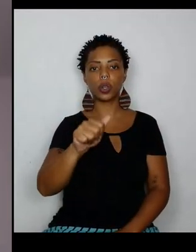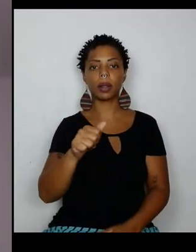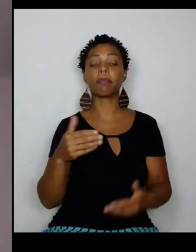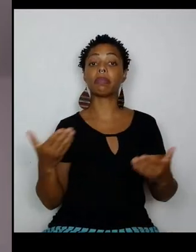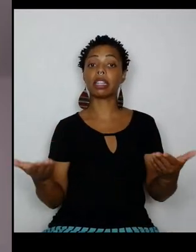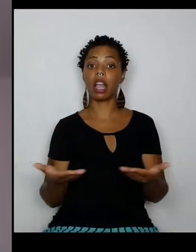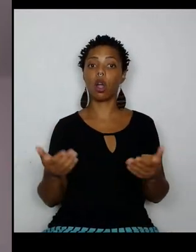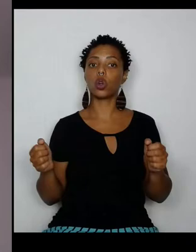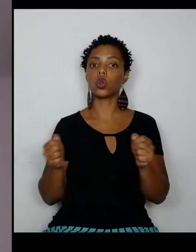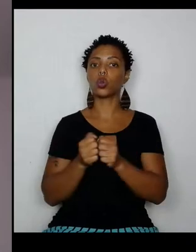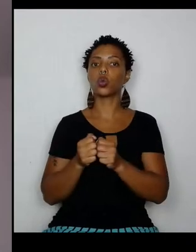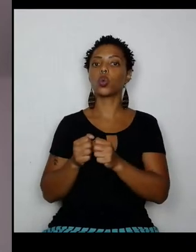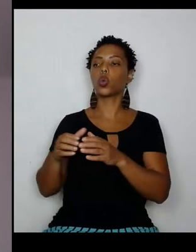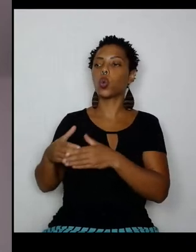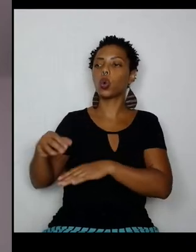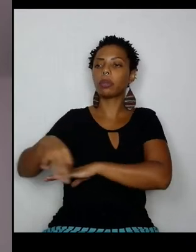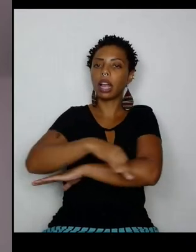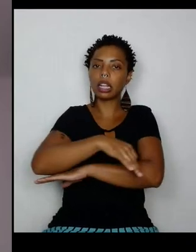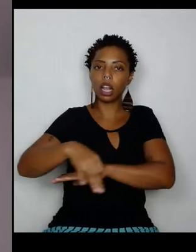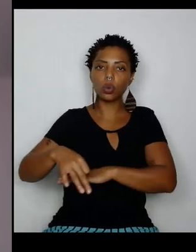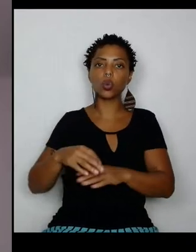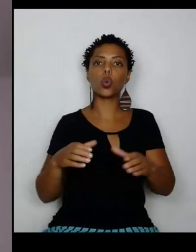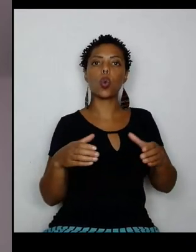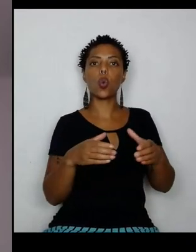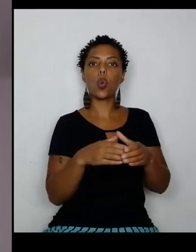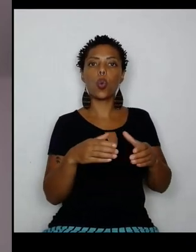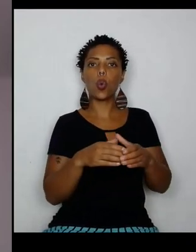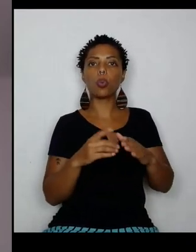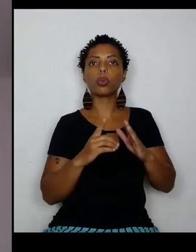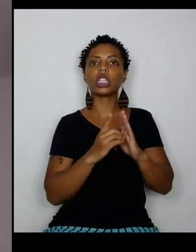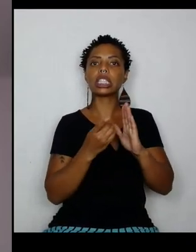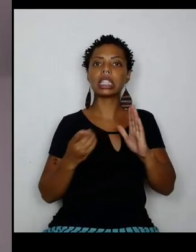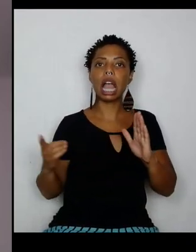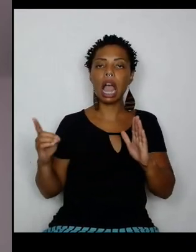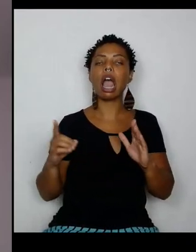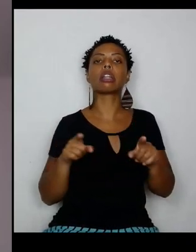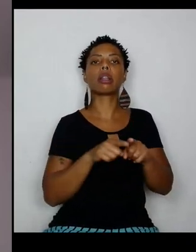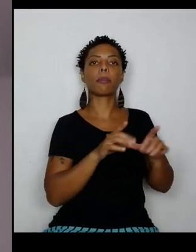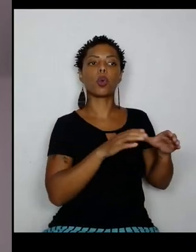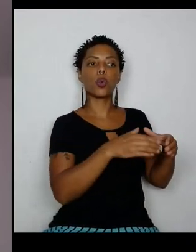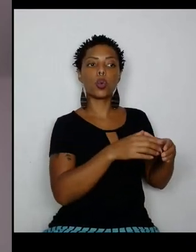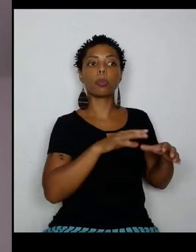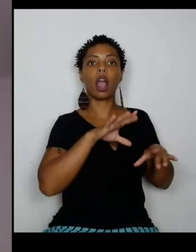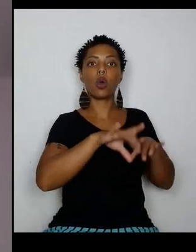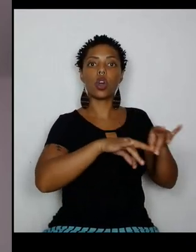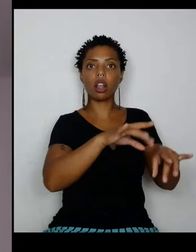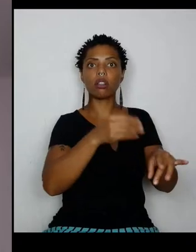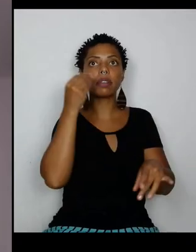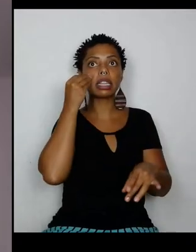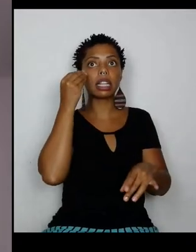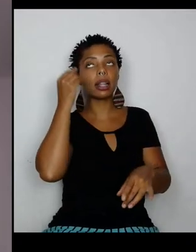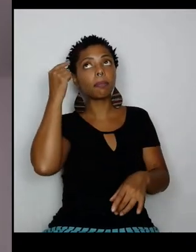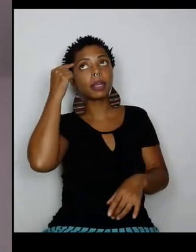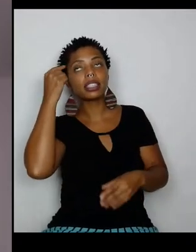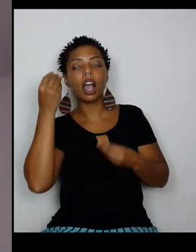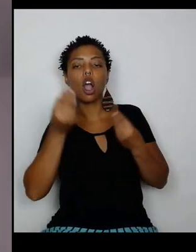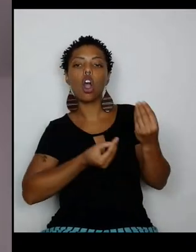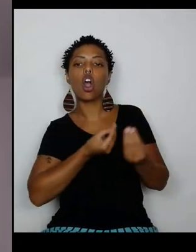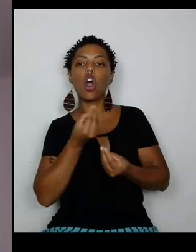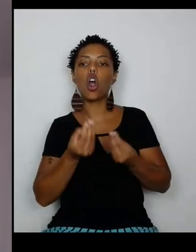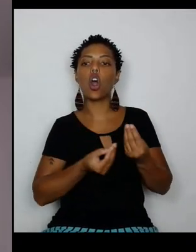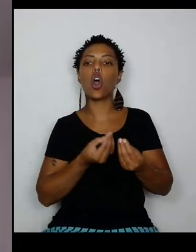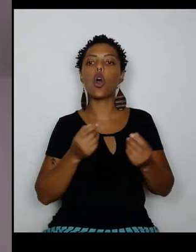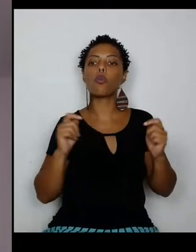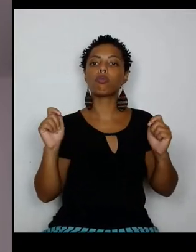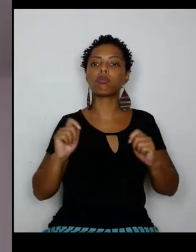and pictures and along with our architecture and design approach we're going to be